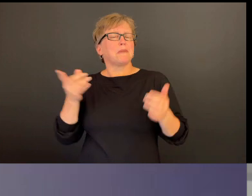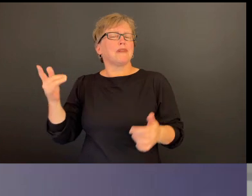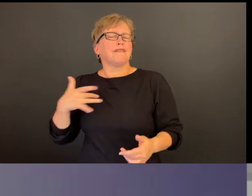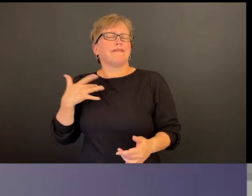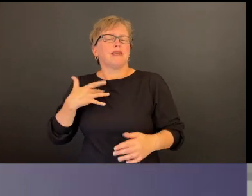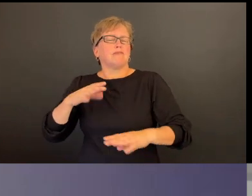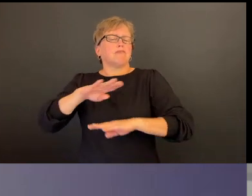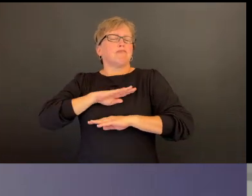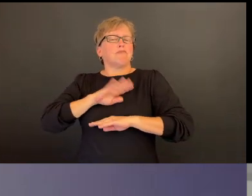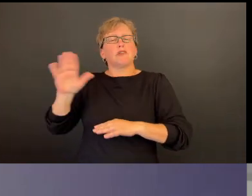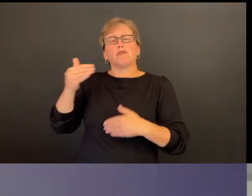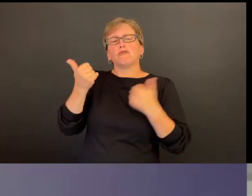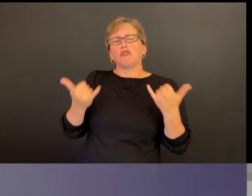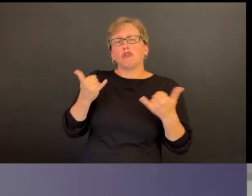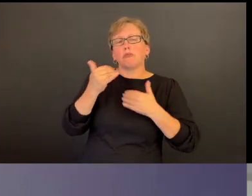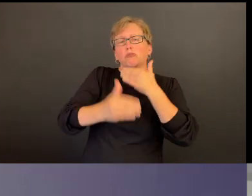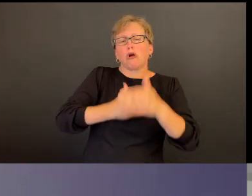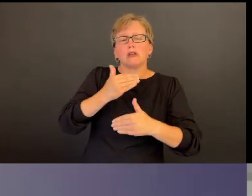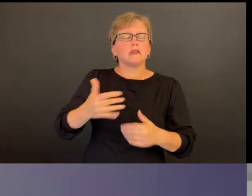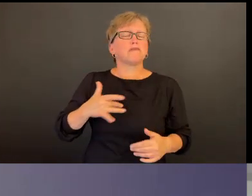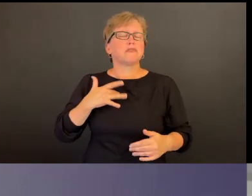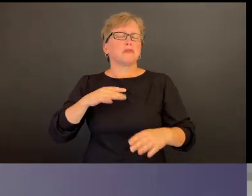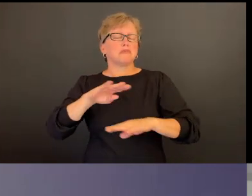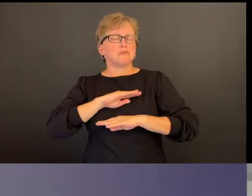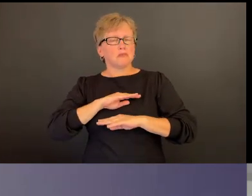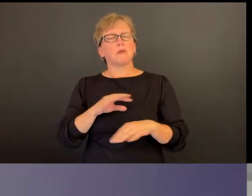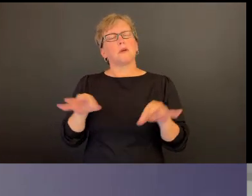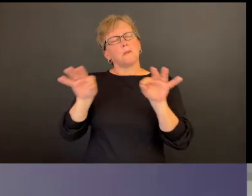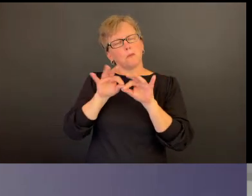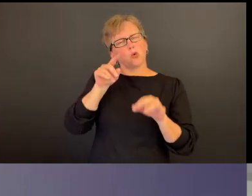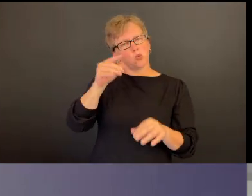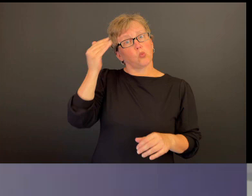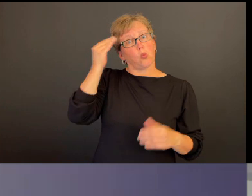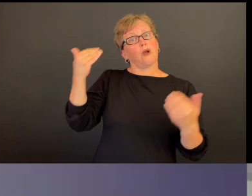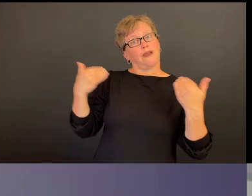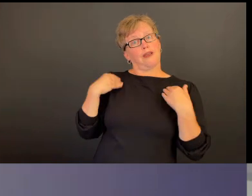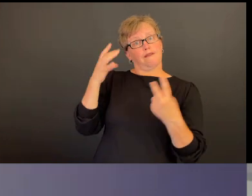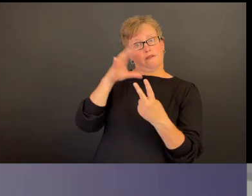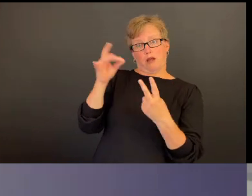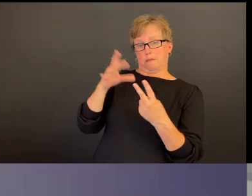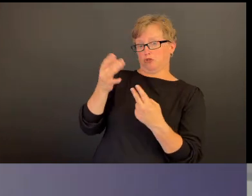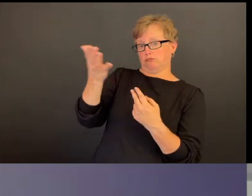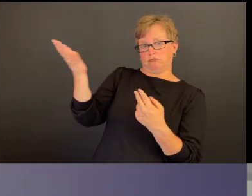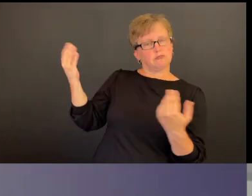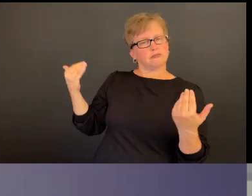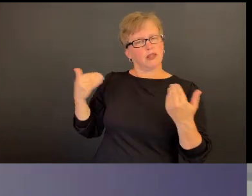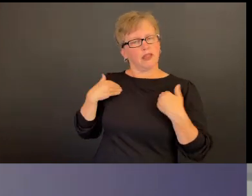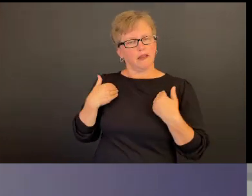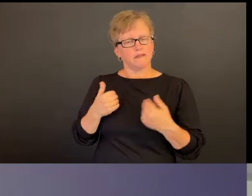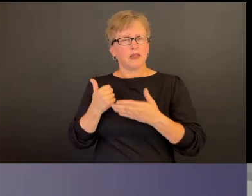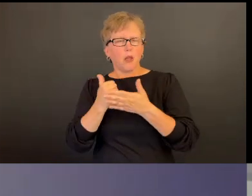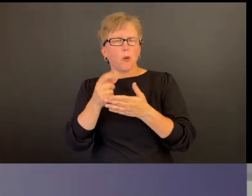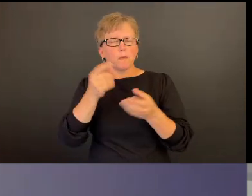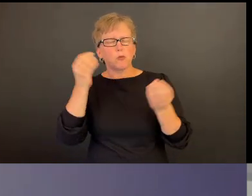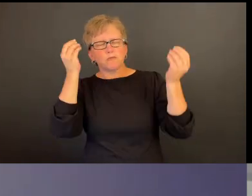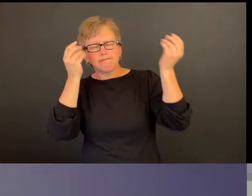too, because they're doing well with the way that they are and they're happy the way they are. And that's great. But knowing that this stuff is out